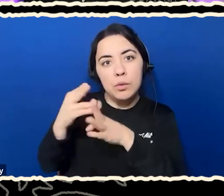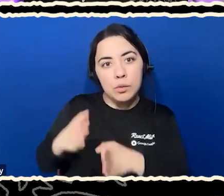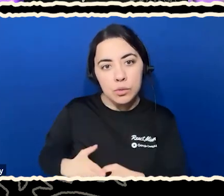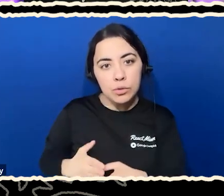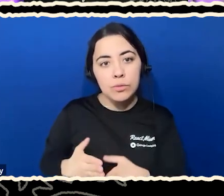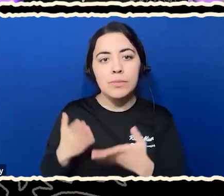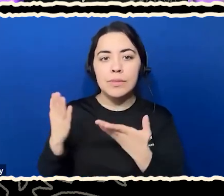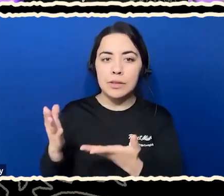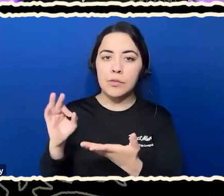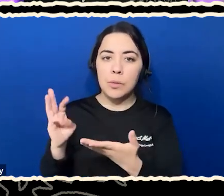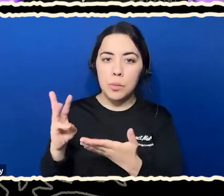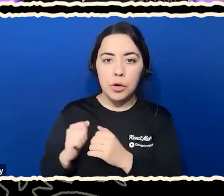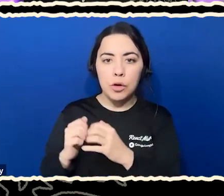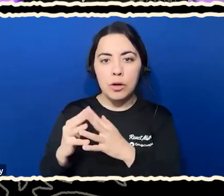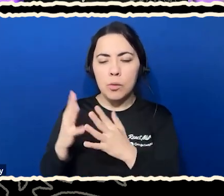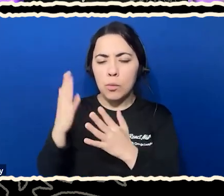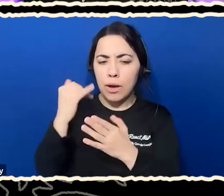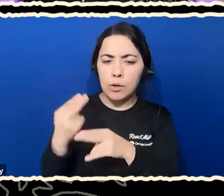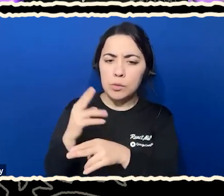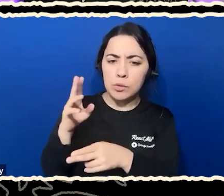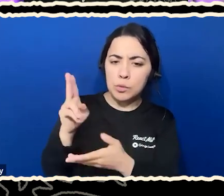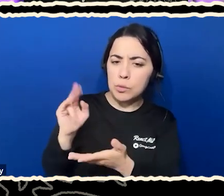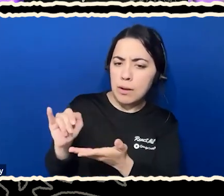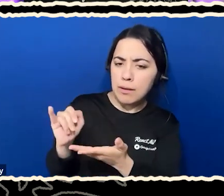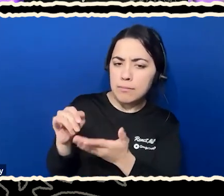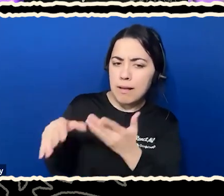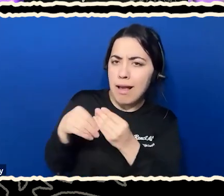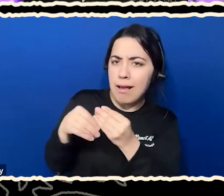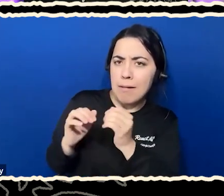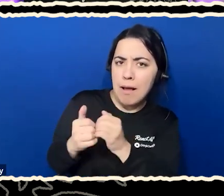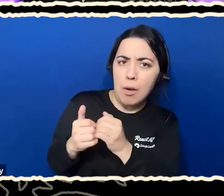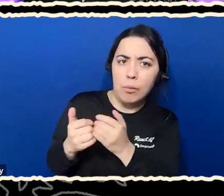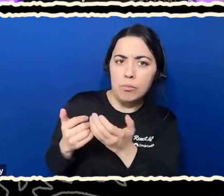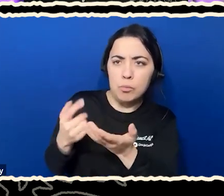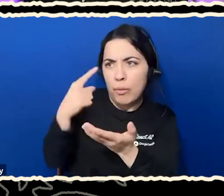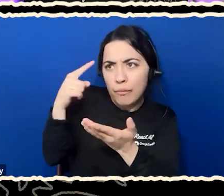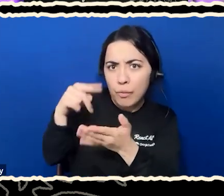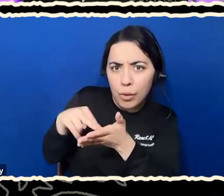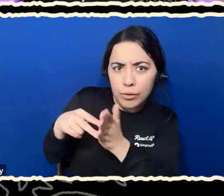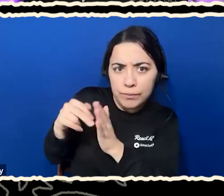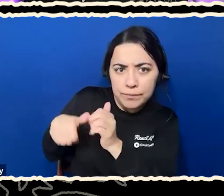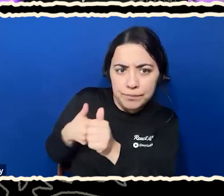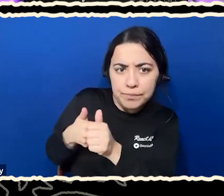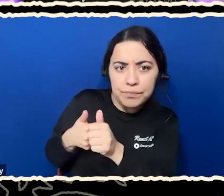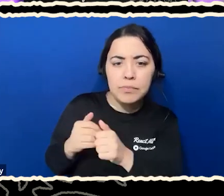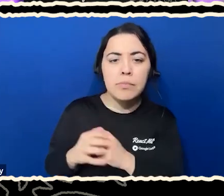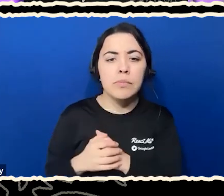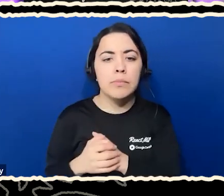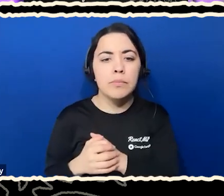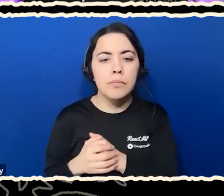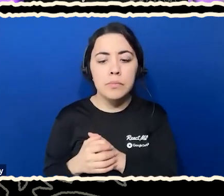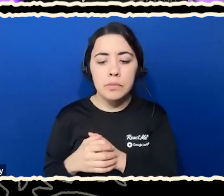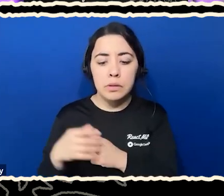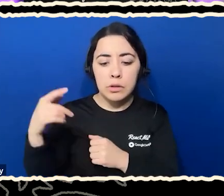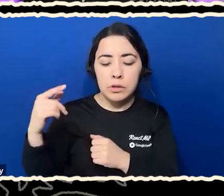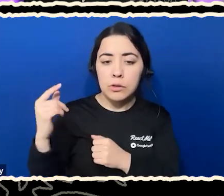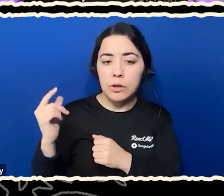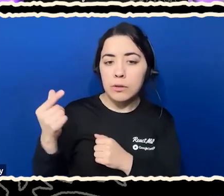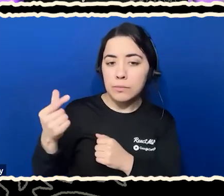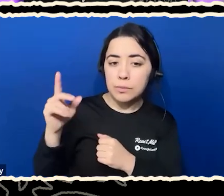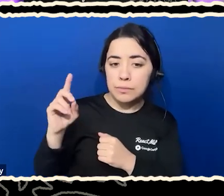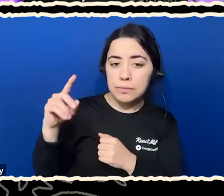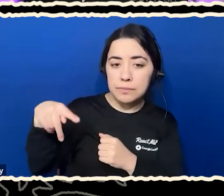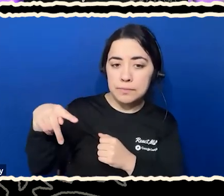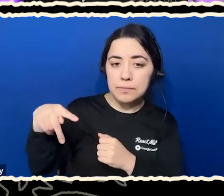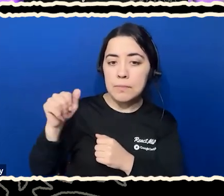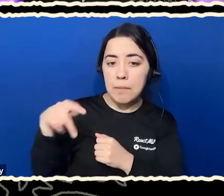so how do we add a UI and why? Well, GPT apps at the very beginning pretty enforced this paradigm shift, and that later